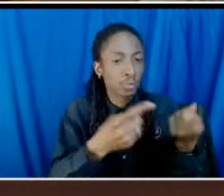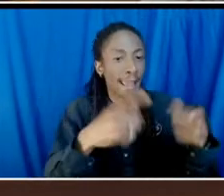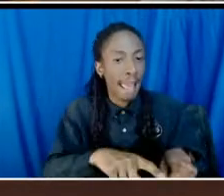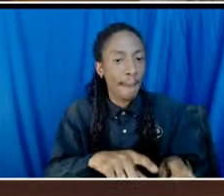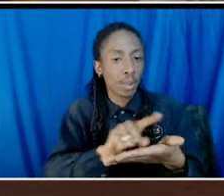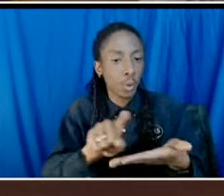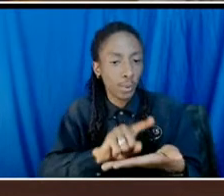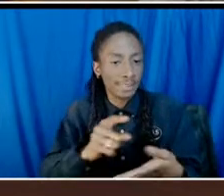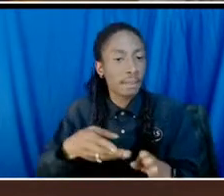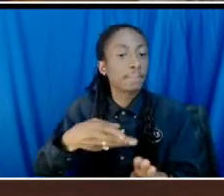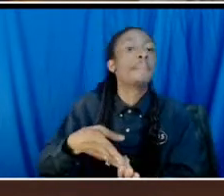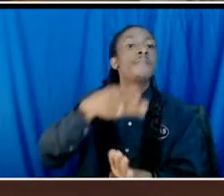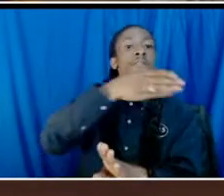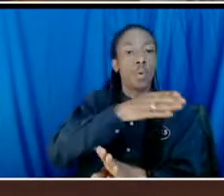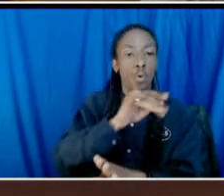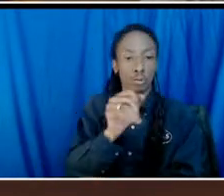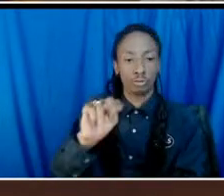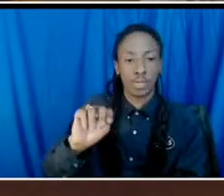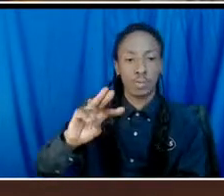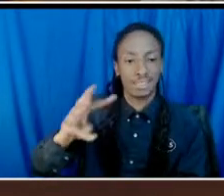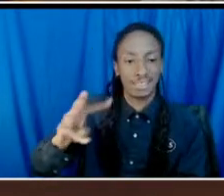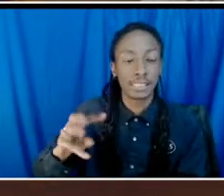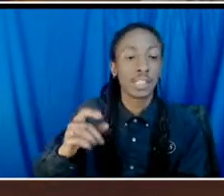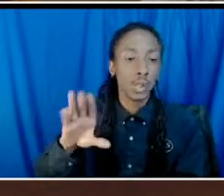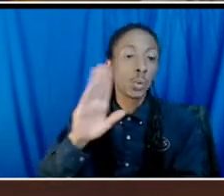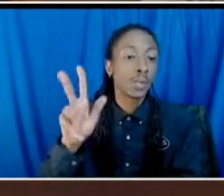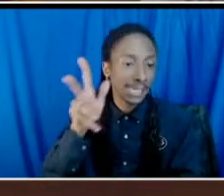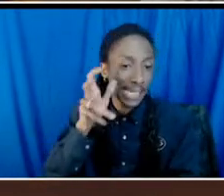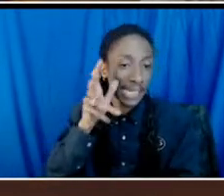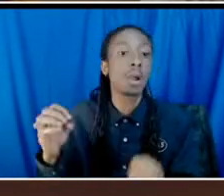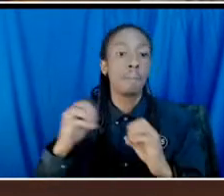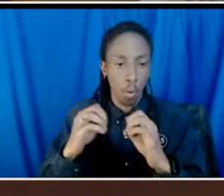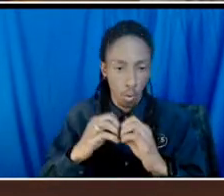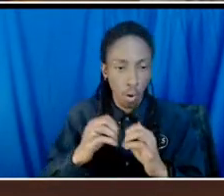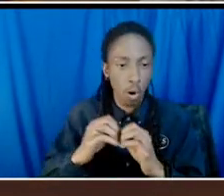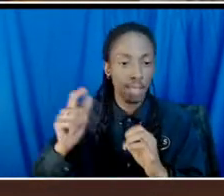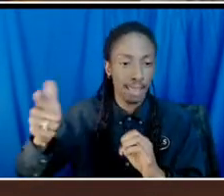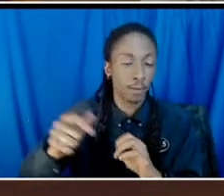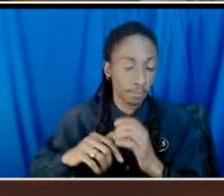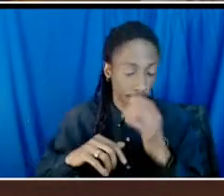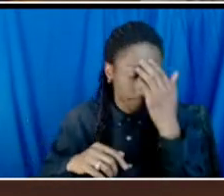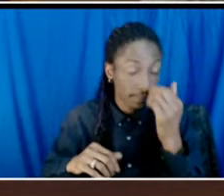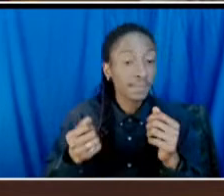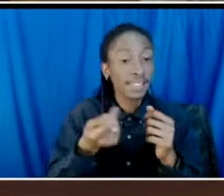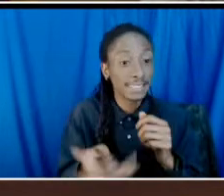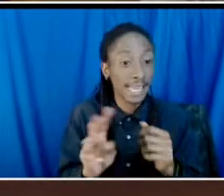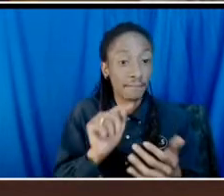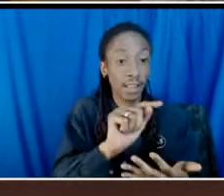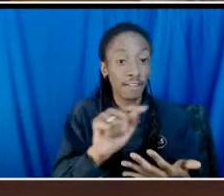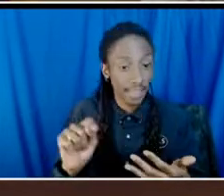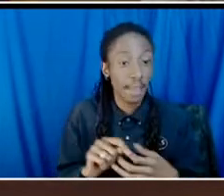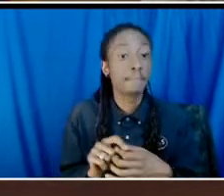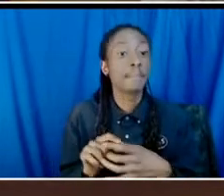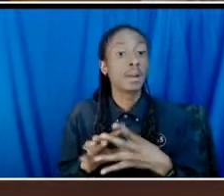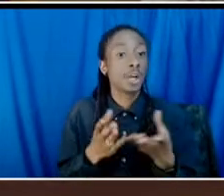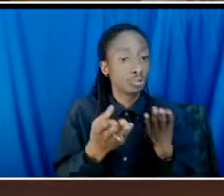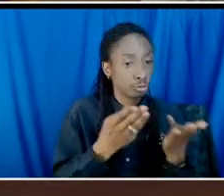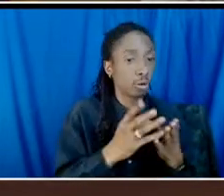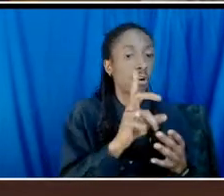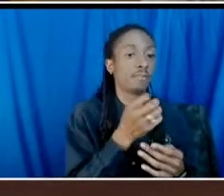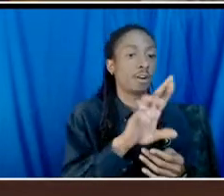6th. You will hear from more in the hearings to come. Several of them served Donald Trump and his